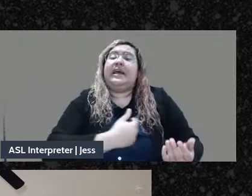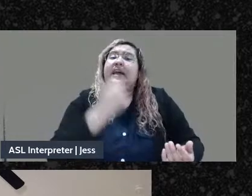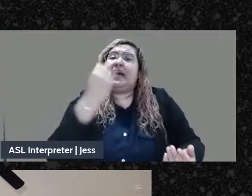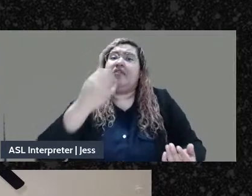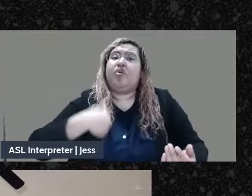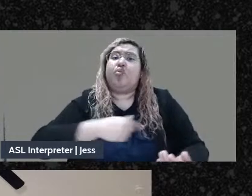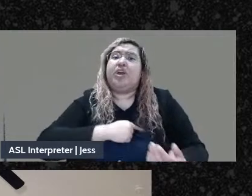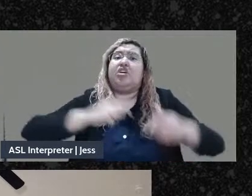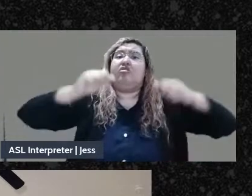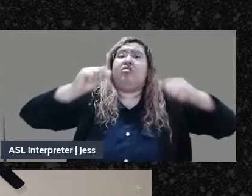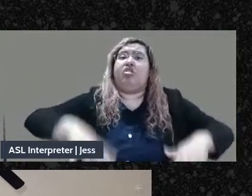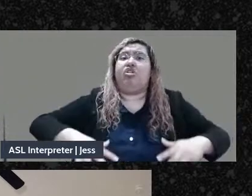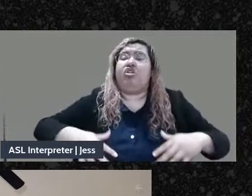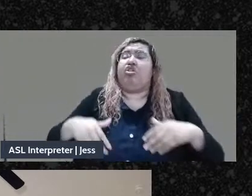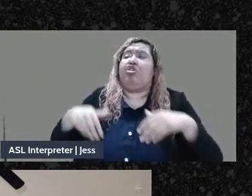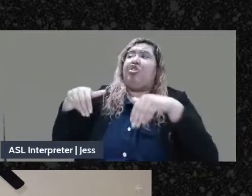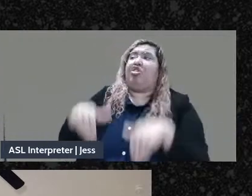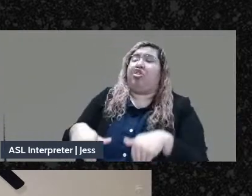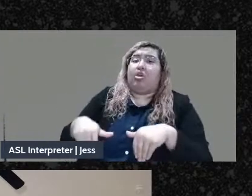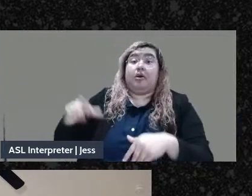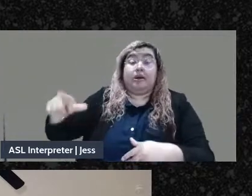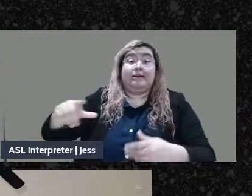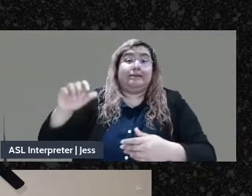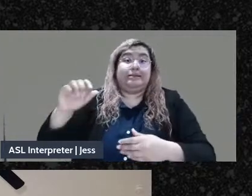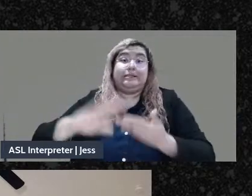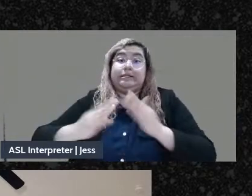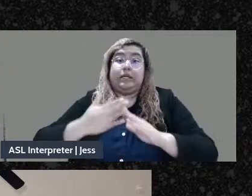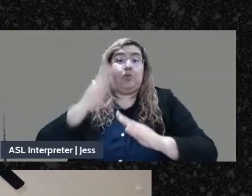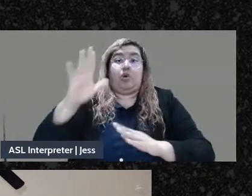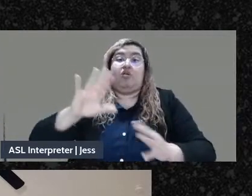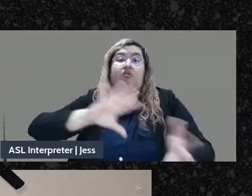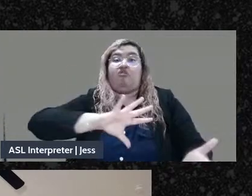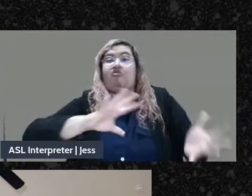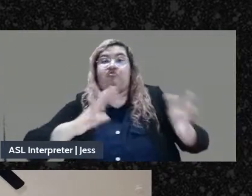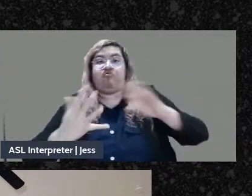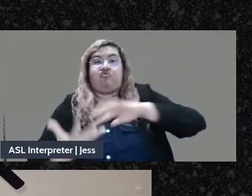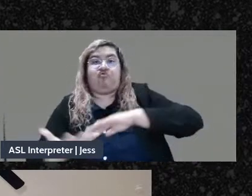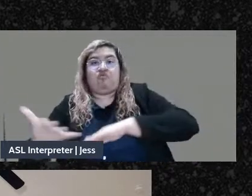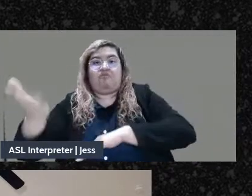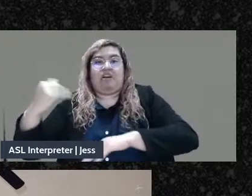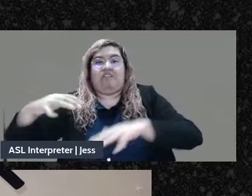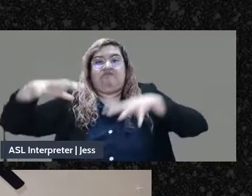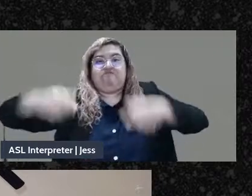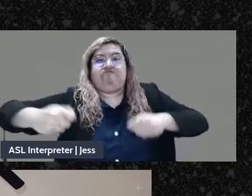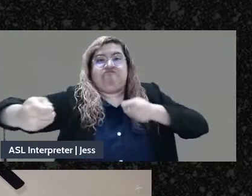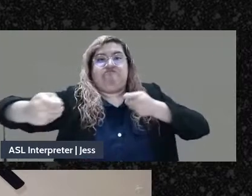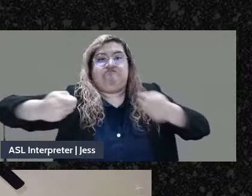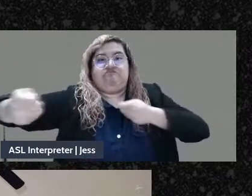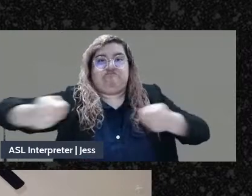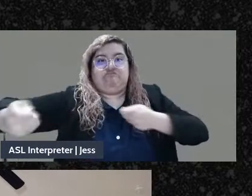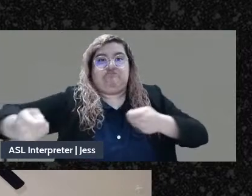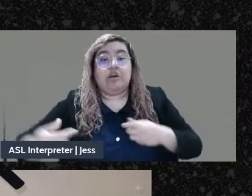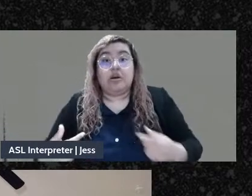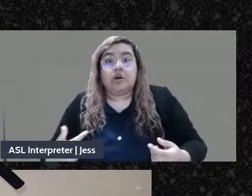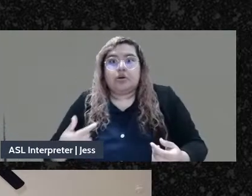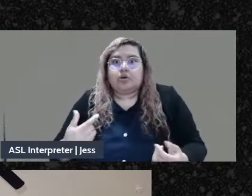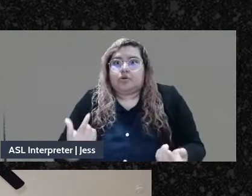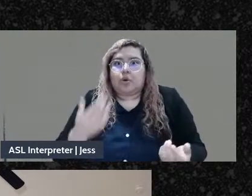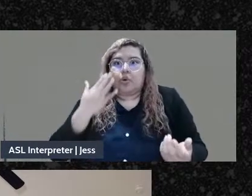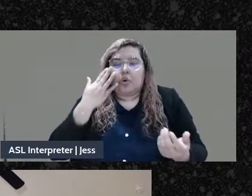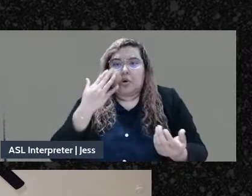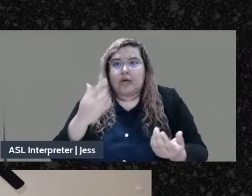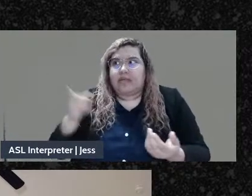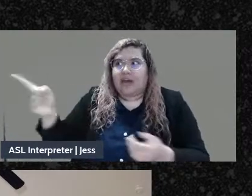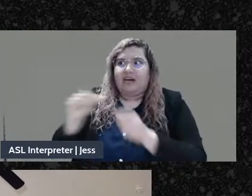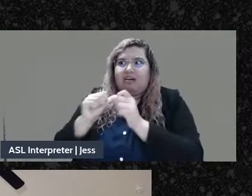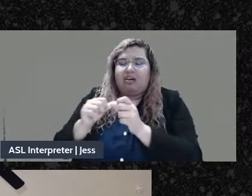this new shape cannot hold without constant, exhausting vigilance, right? And that's what makes our job hard. Like we need to